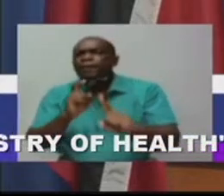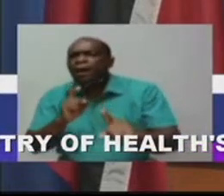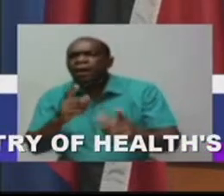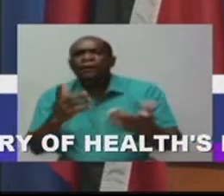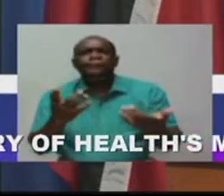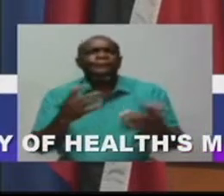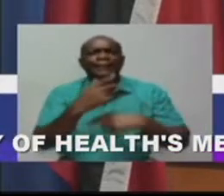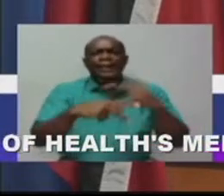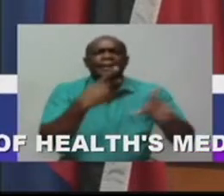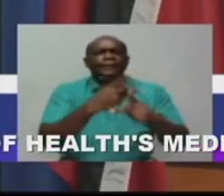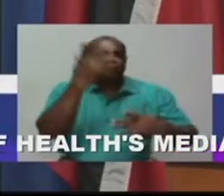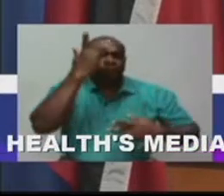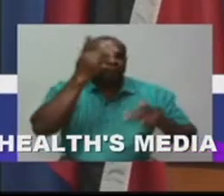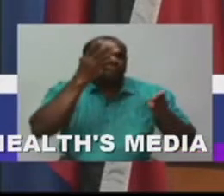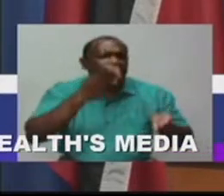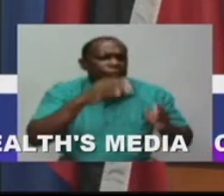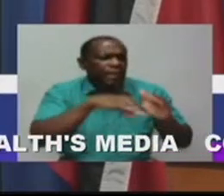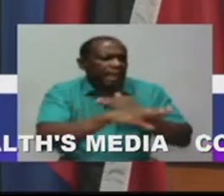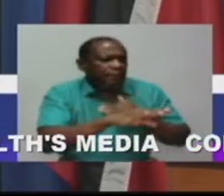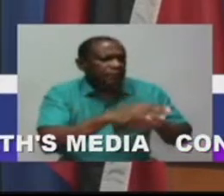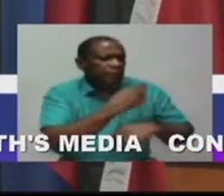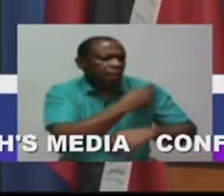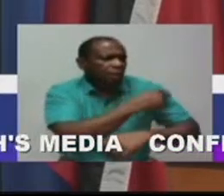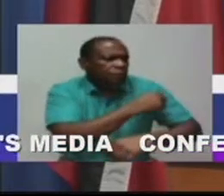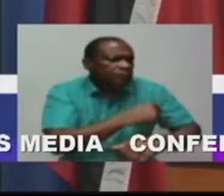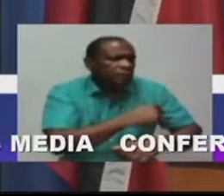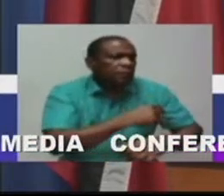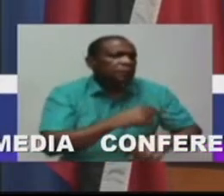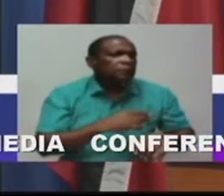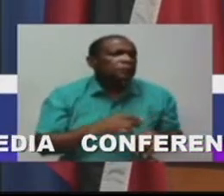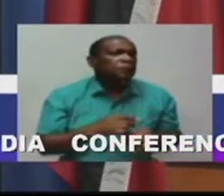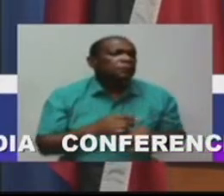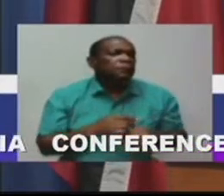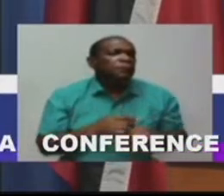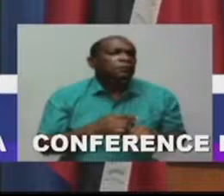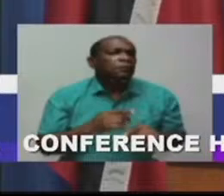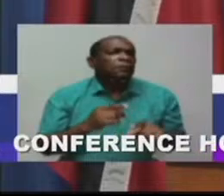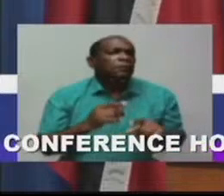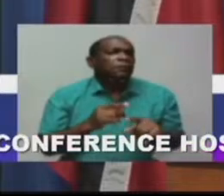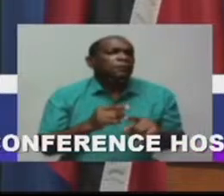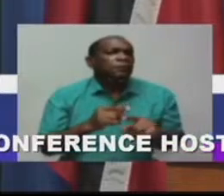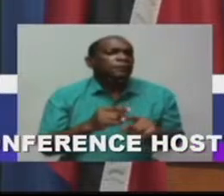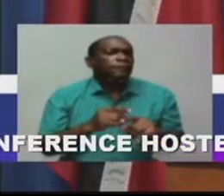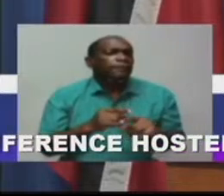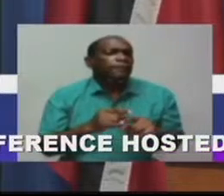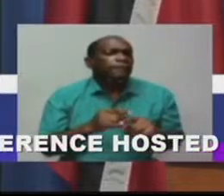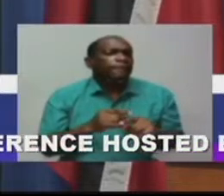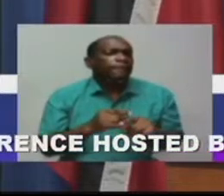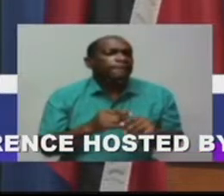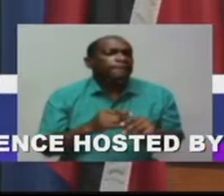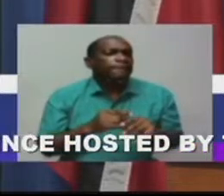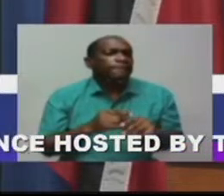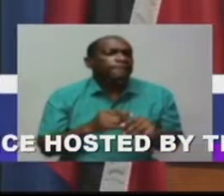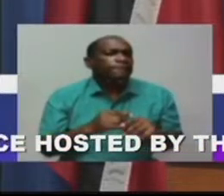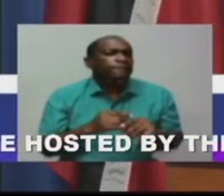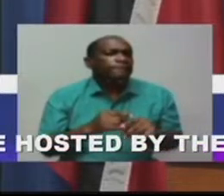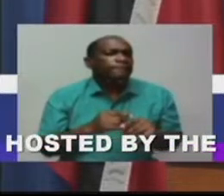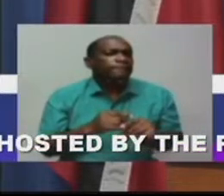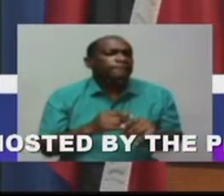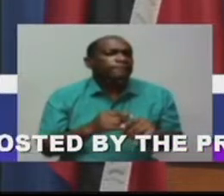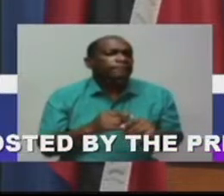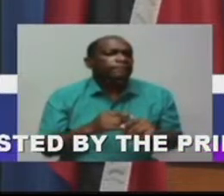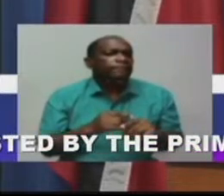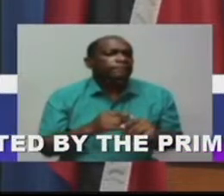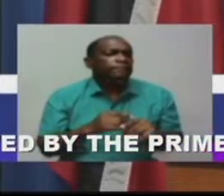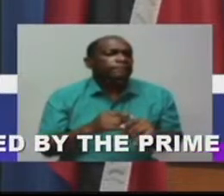generally speaking, the more severe cases will get to your A&Es. That has been the case throughout the epidemic. There was at some period where